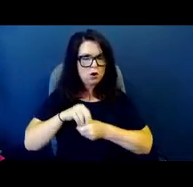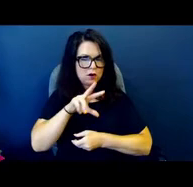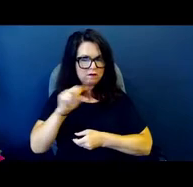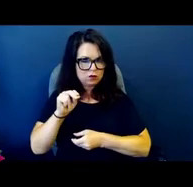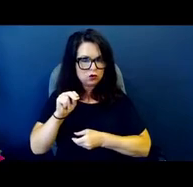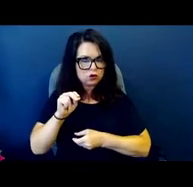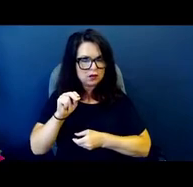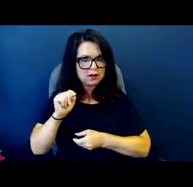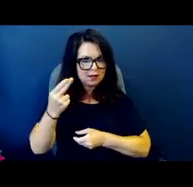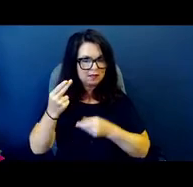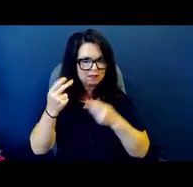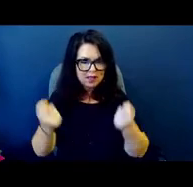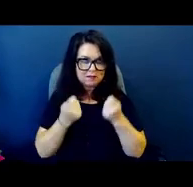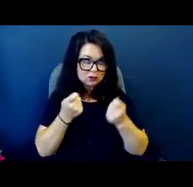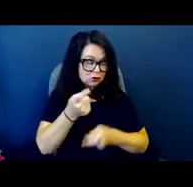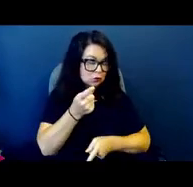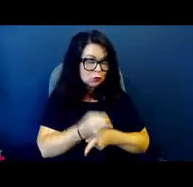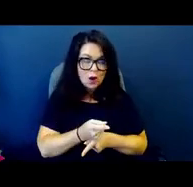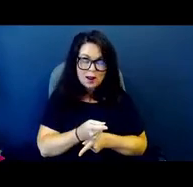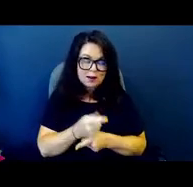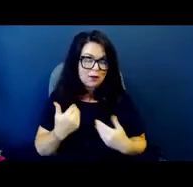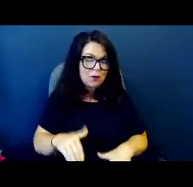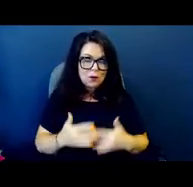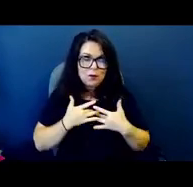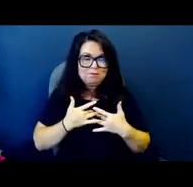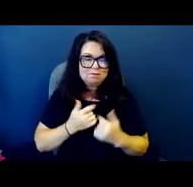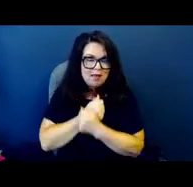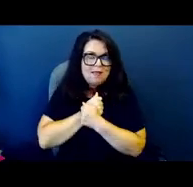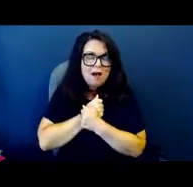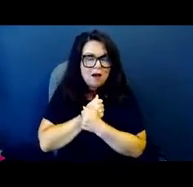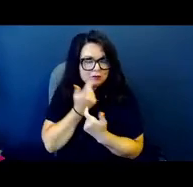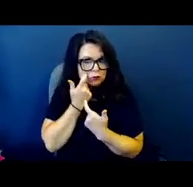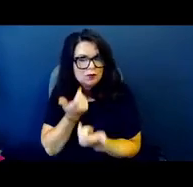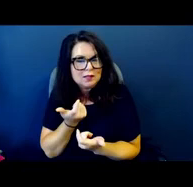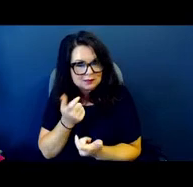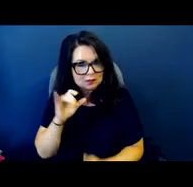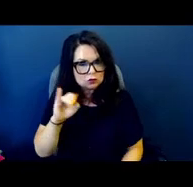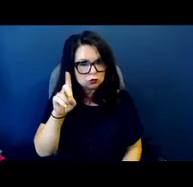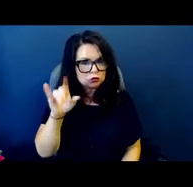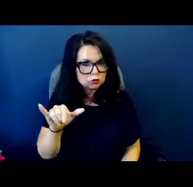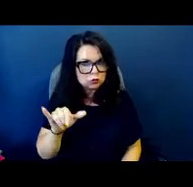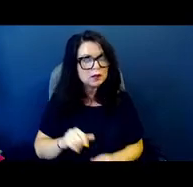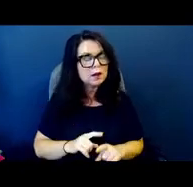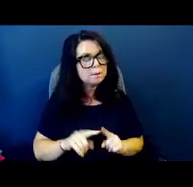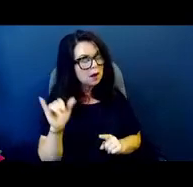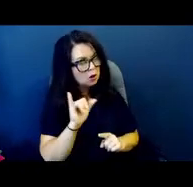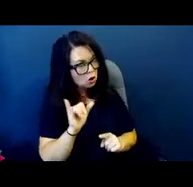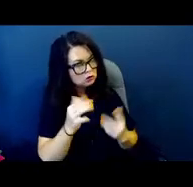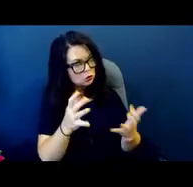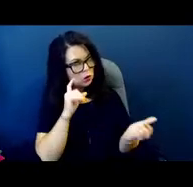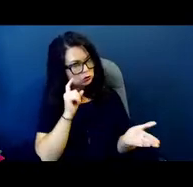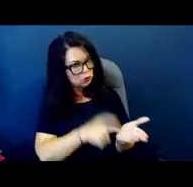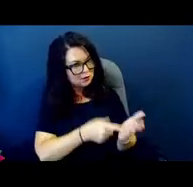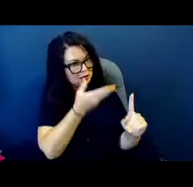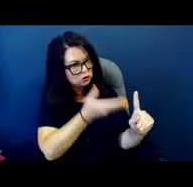right, I just love listening to Judy. But I think also, Anastasia, I want to recognize you as the